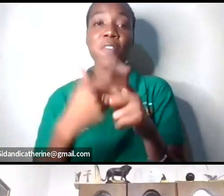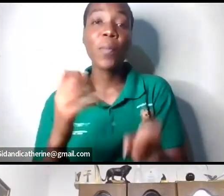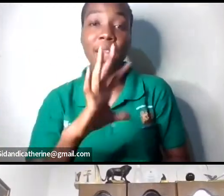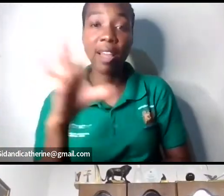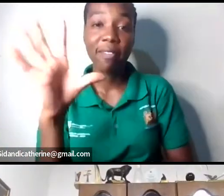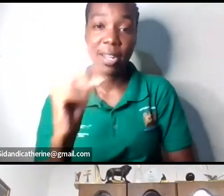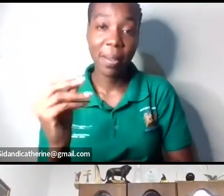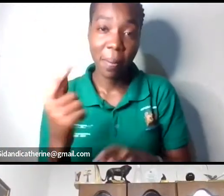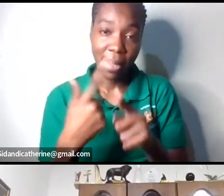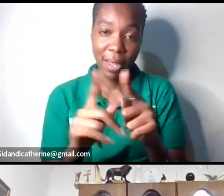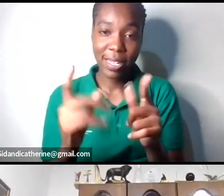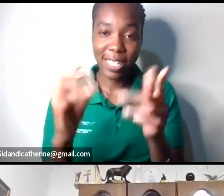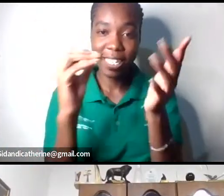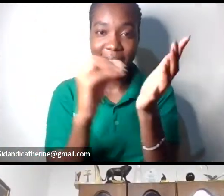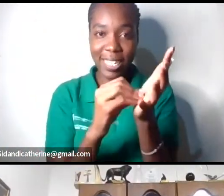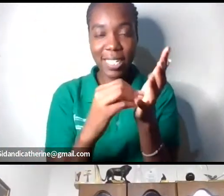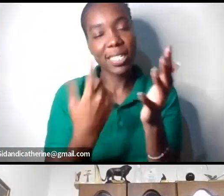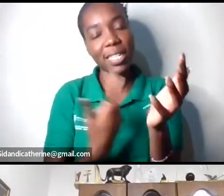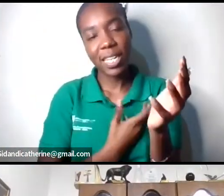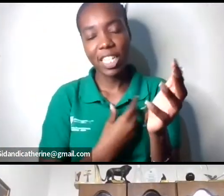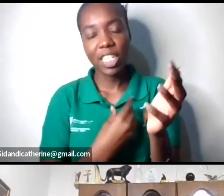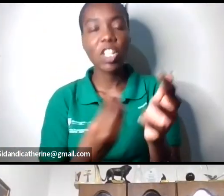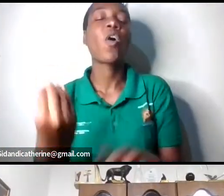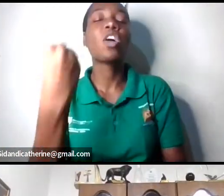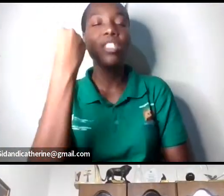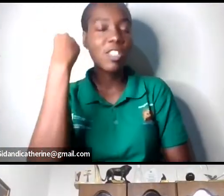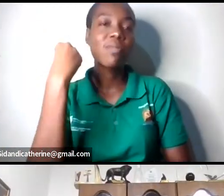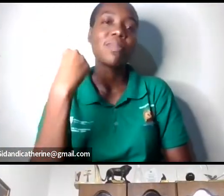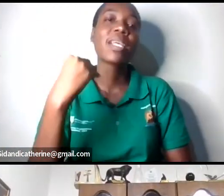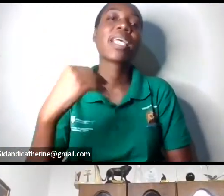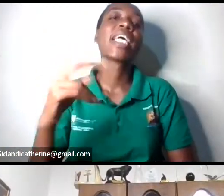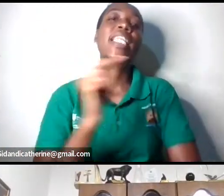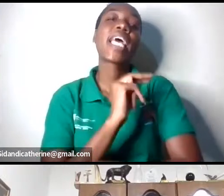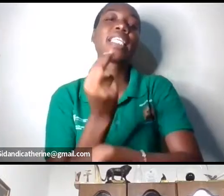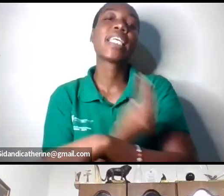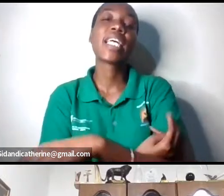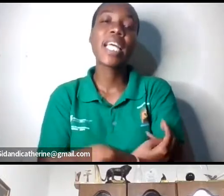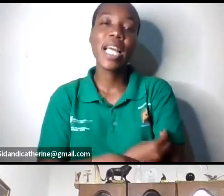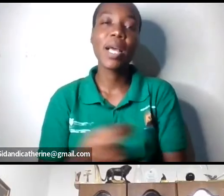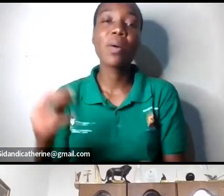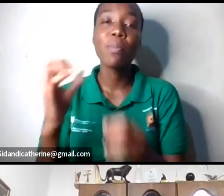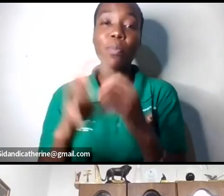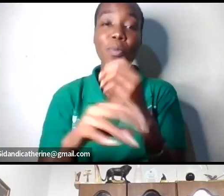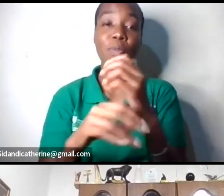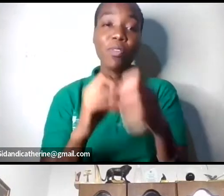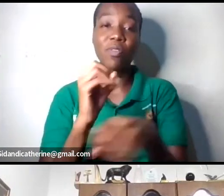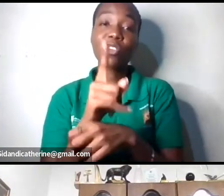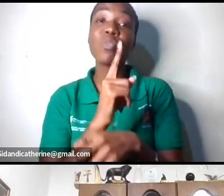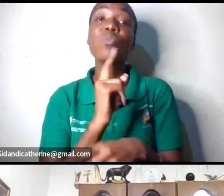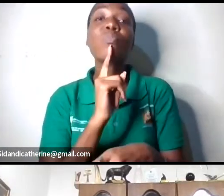But fortunately for you, we are consumers of Nigerian movies. So for that reason, you are our brother.